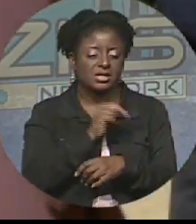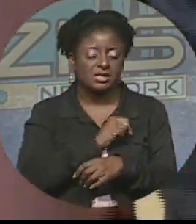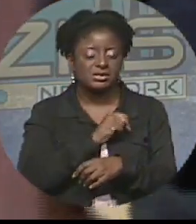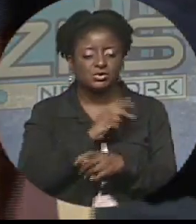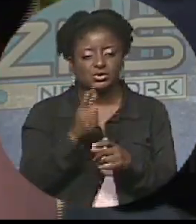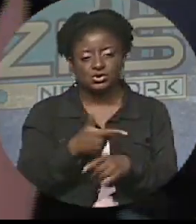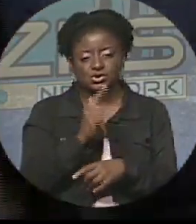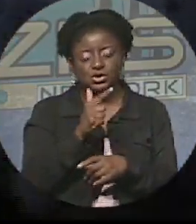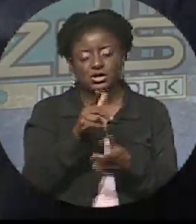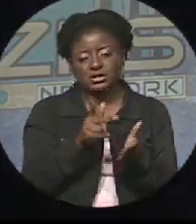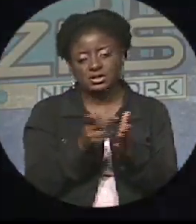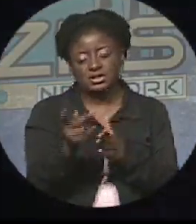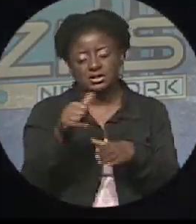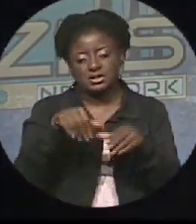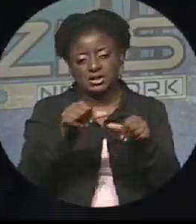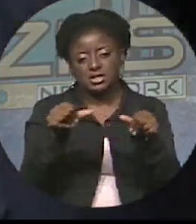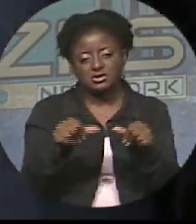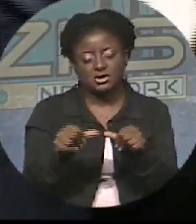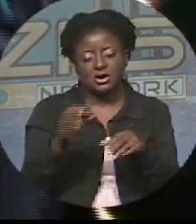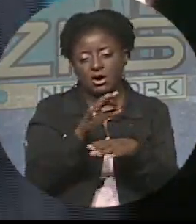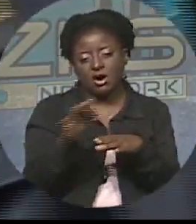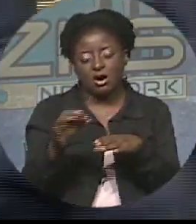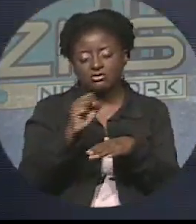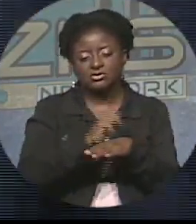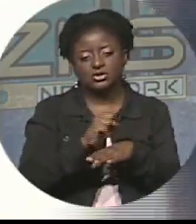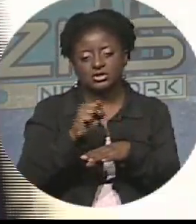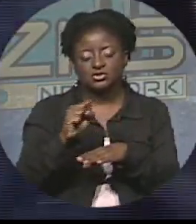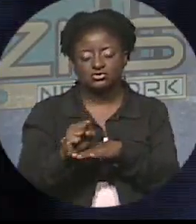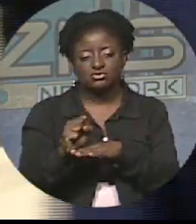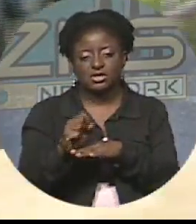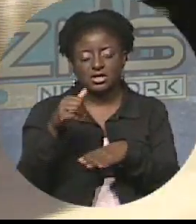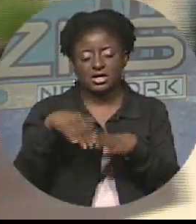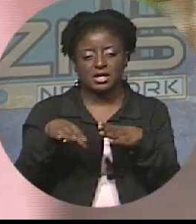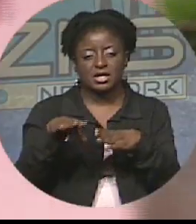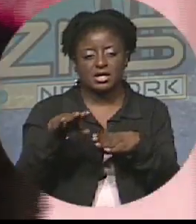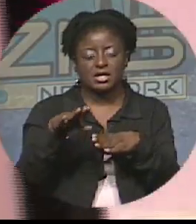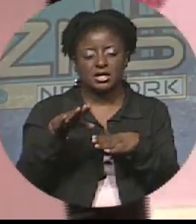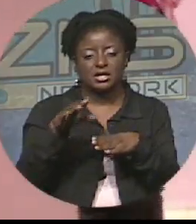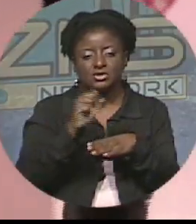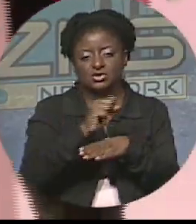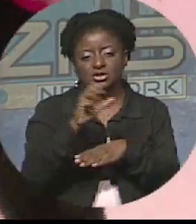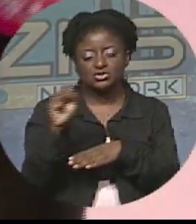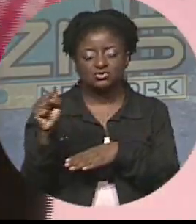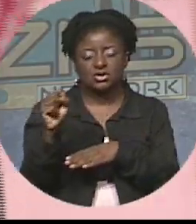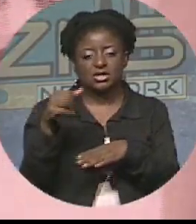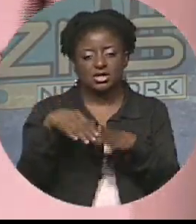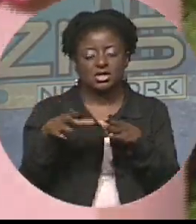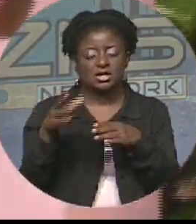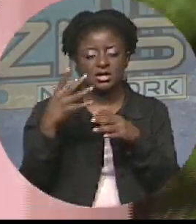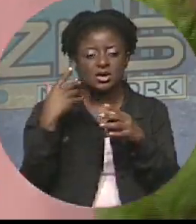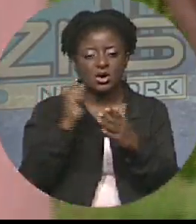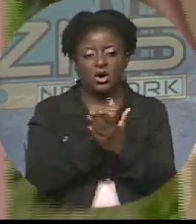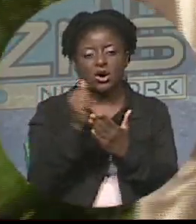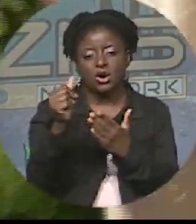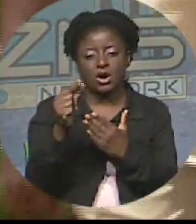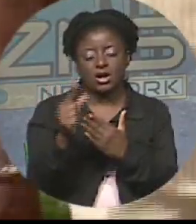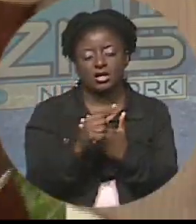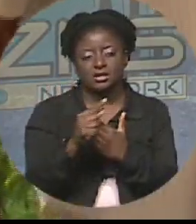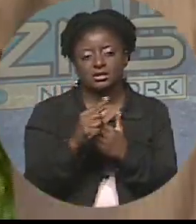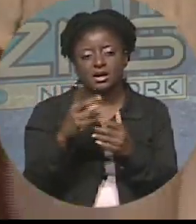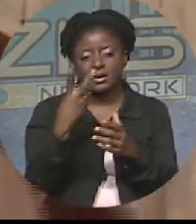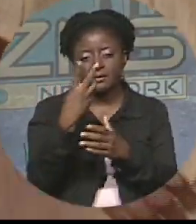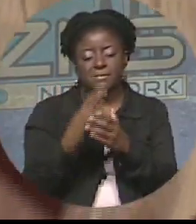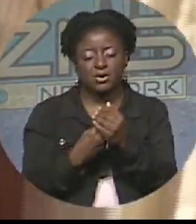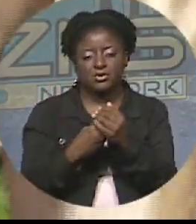an area off Shirley Street in August. Bail was denied and the two were remanded to prison. A voluntary bill of indictment